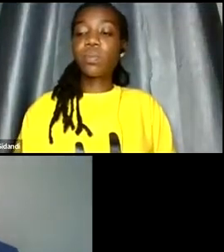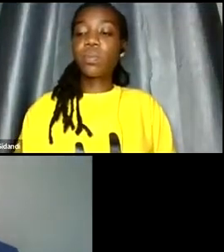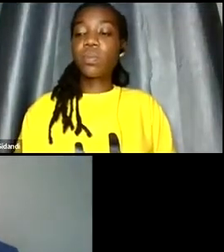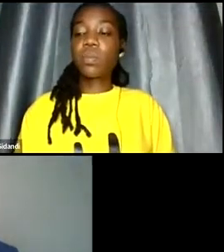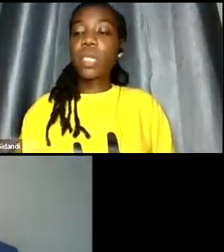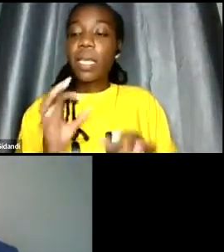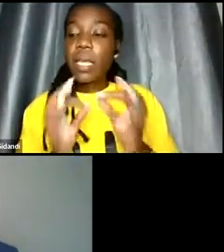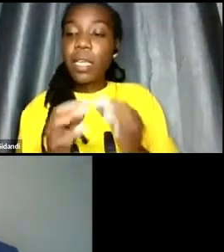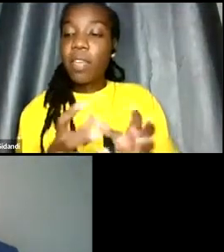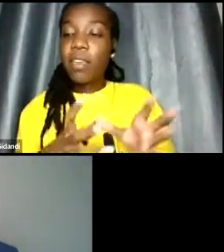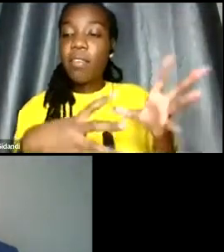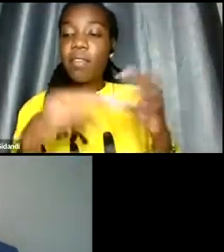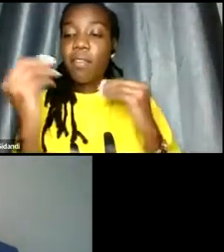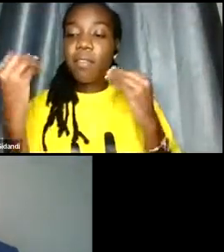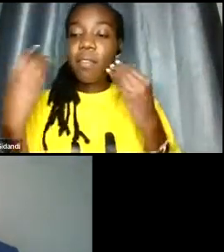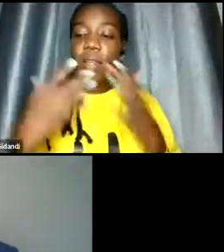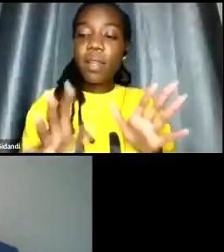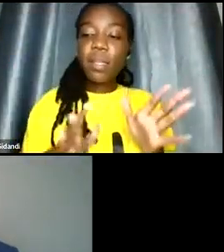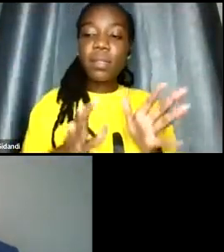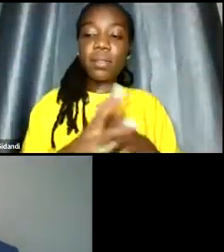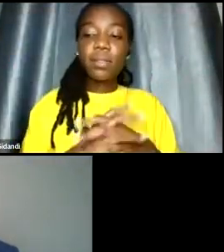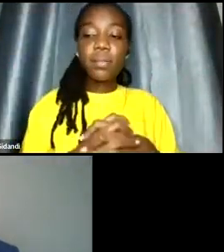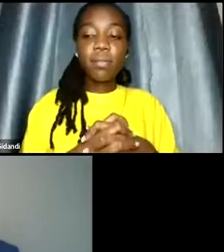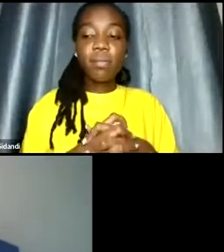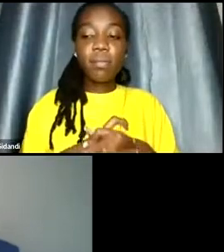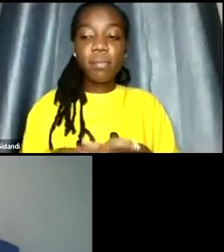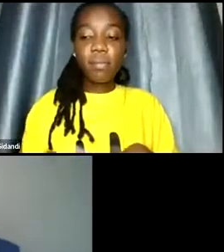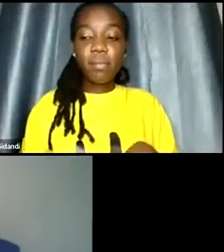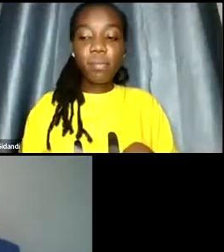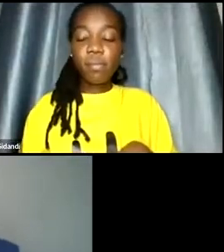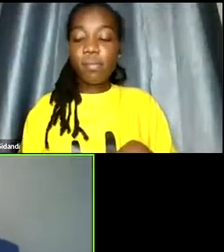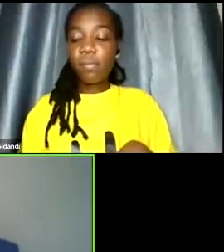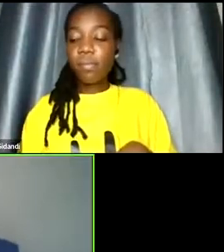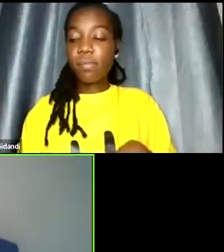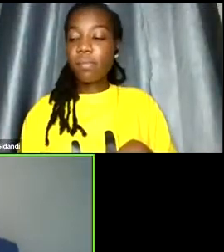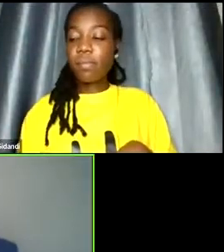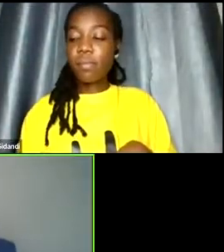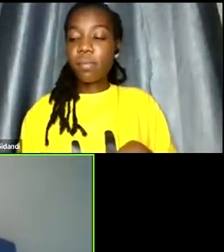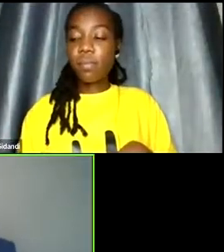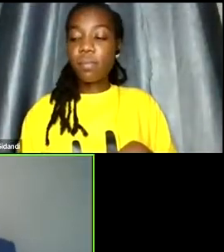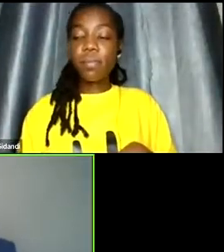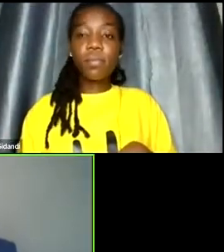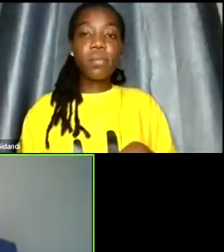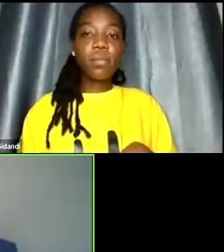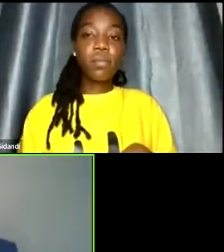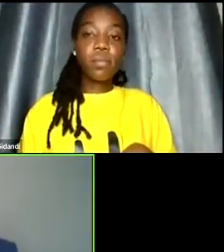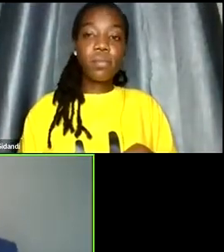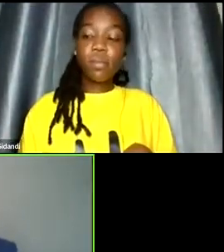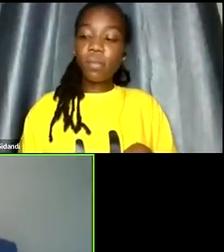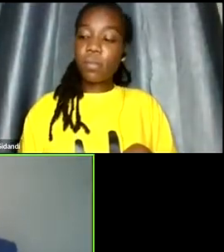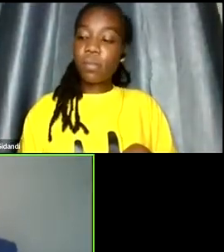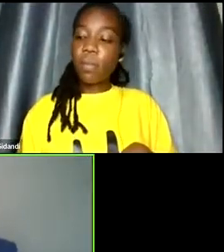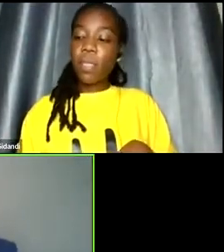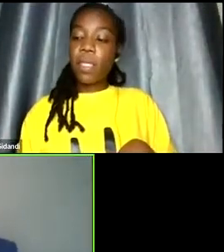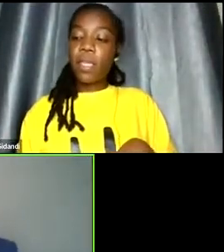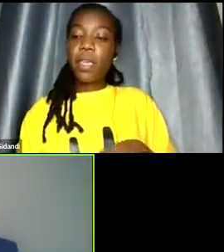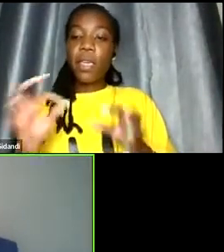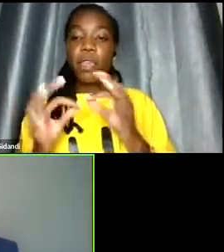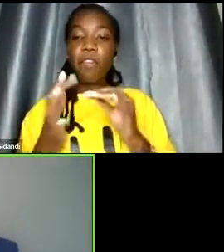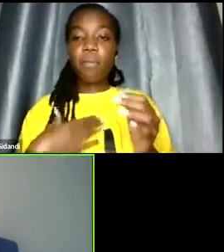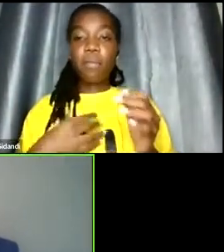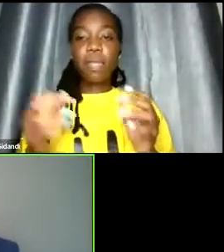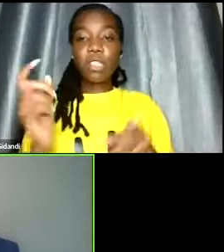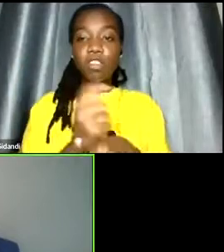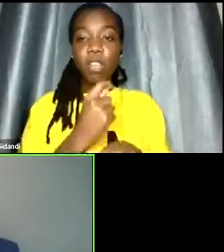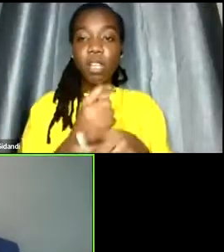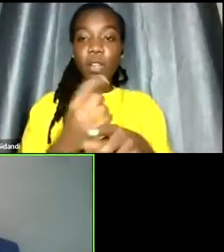you had put them lined up. What if they leave? There was a question asked by a CFO, if I train my people,